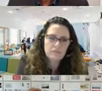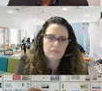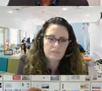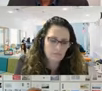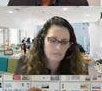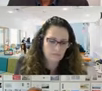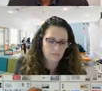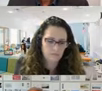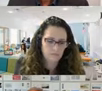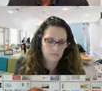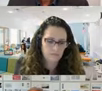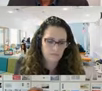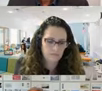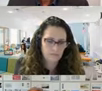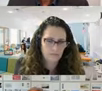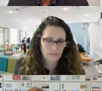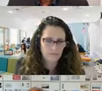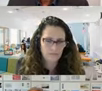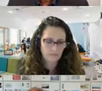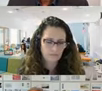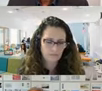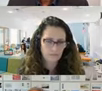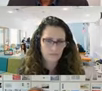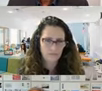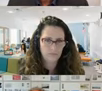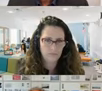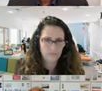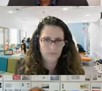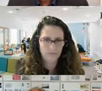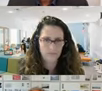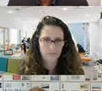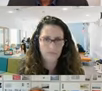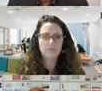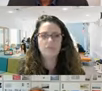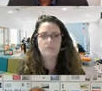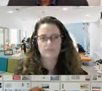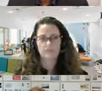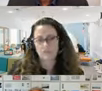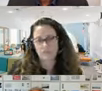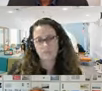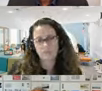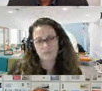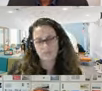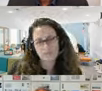is the south of France in Montpellier, so near the Mediterranean Sea. So